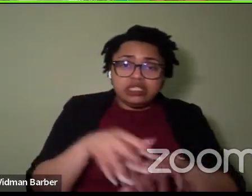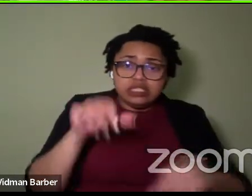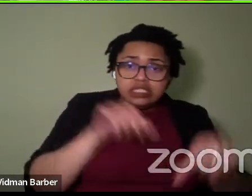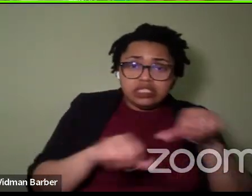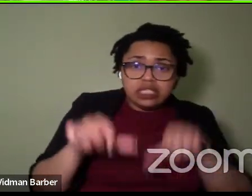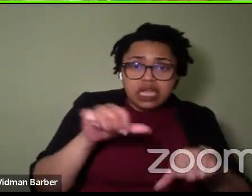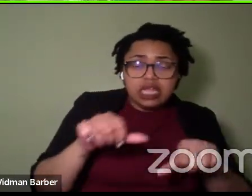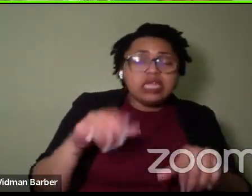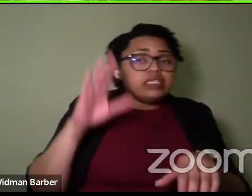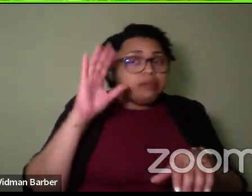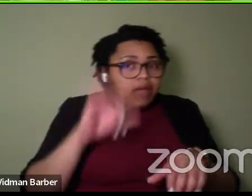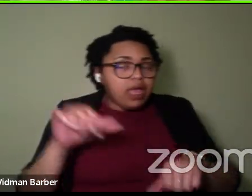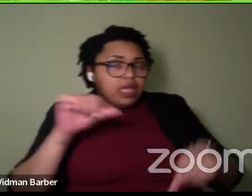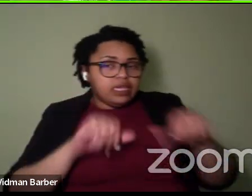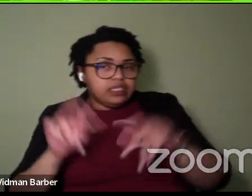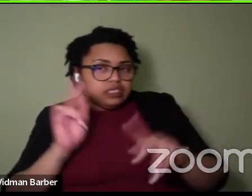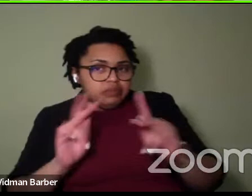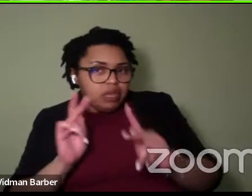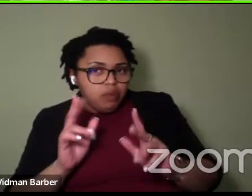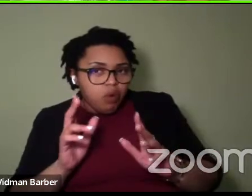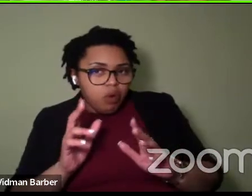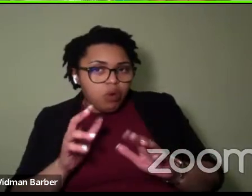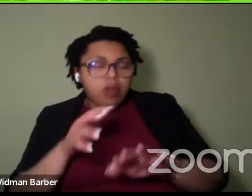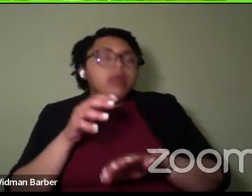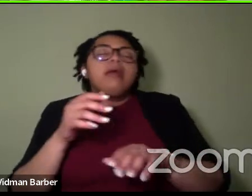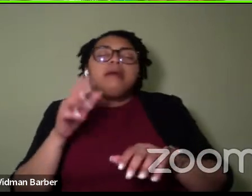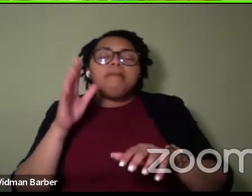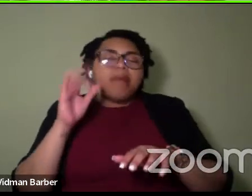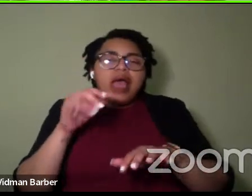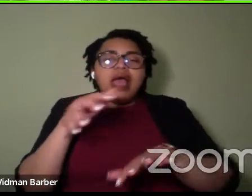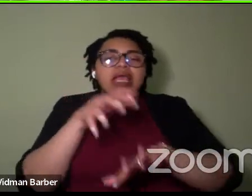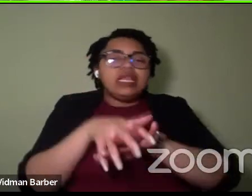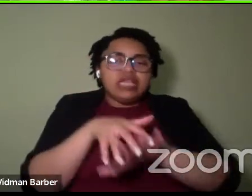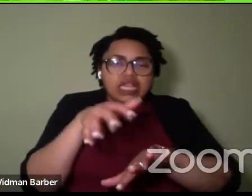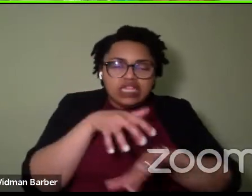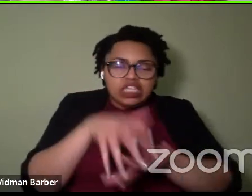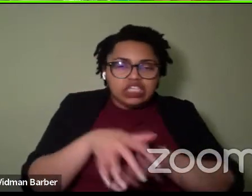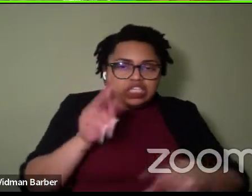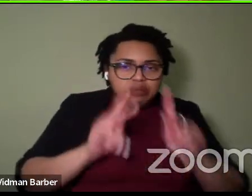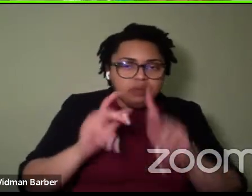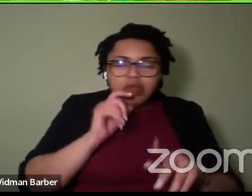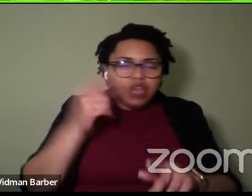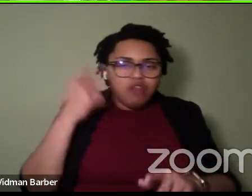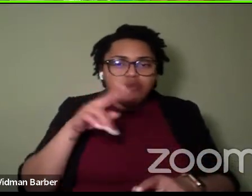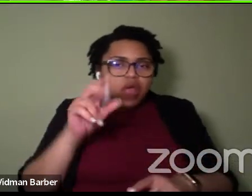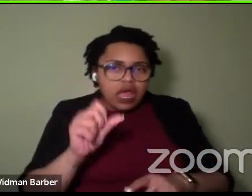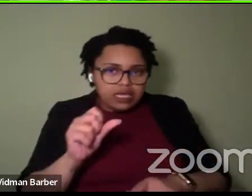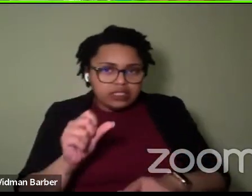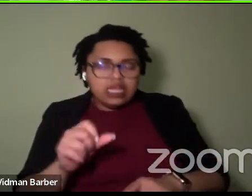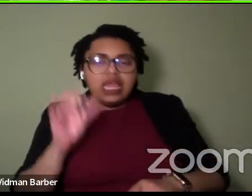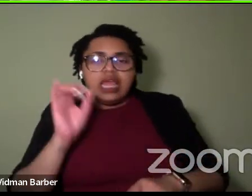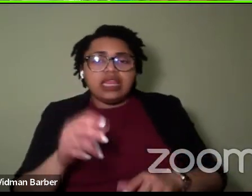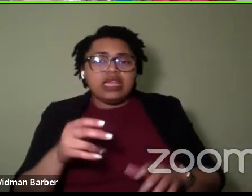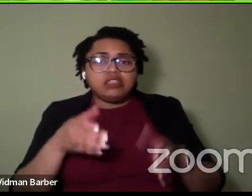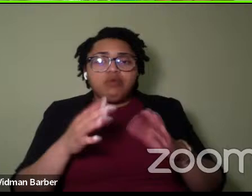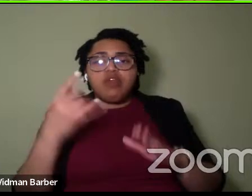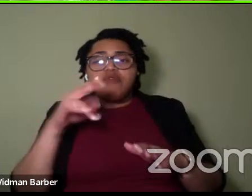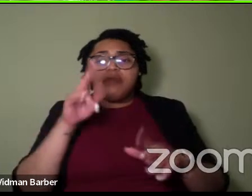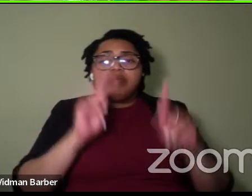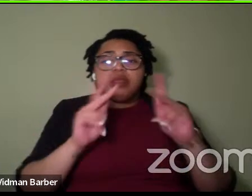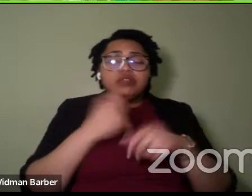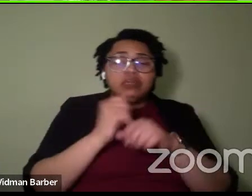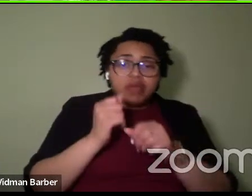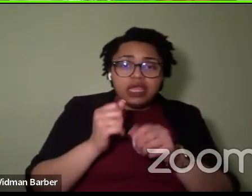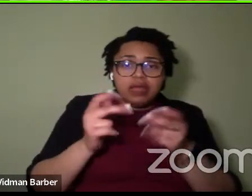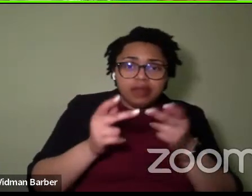Indigenous peoples and not, for us, right? And I think that that's a call for people to make room, for people to